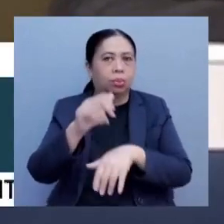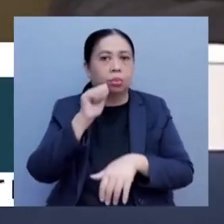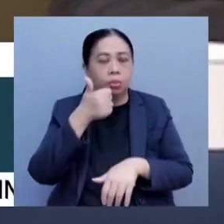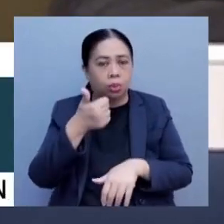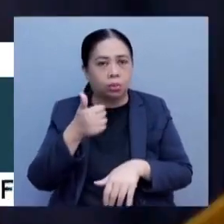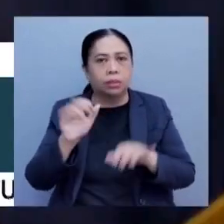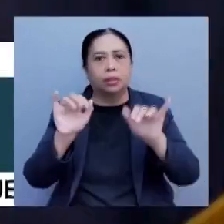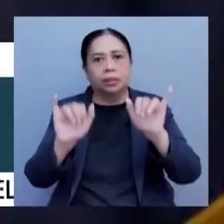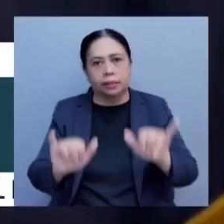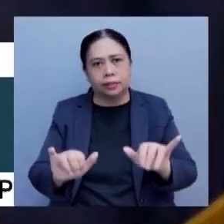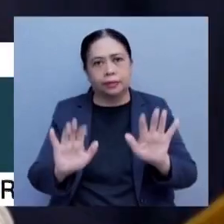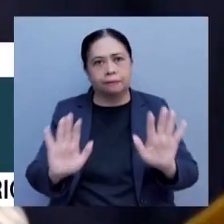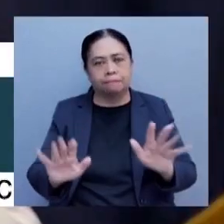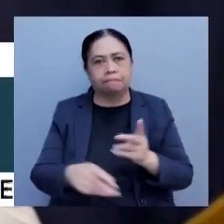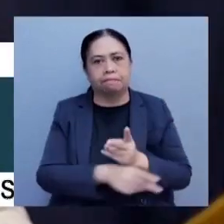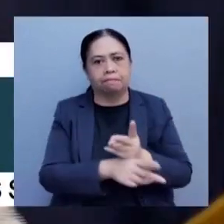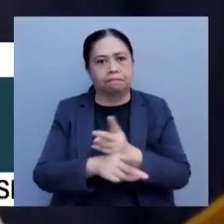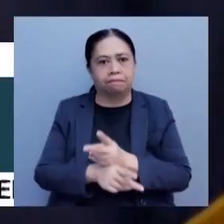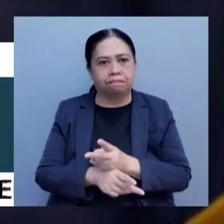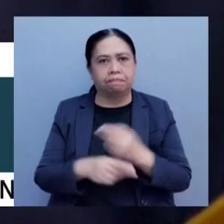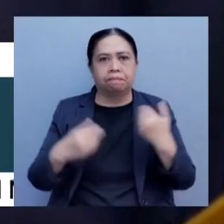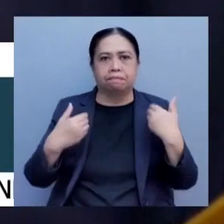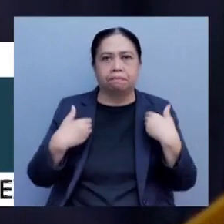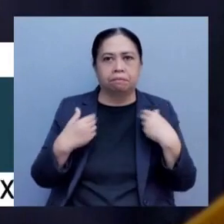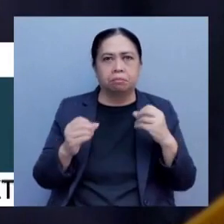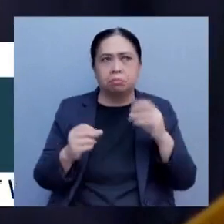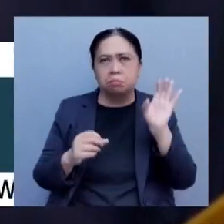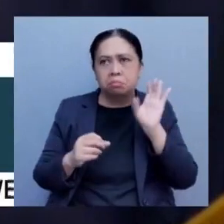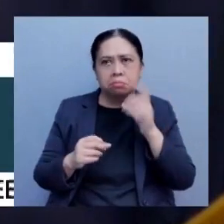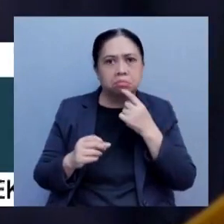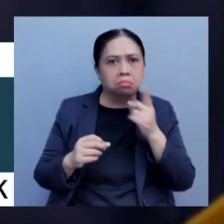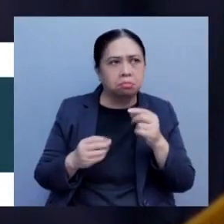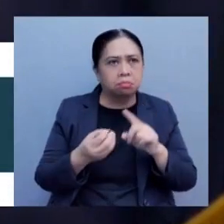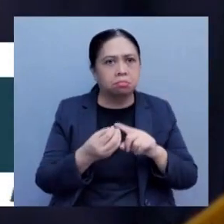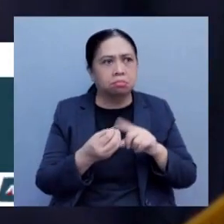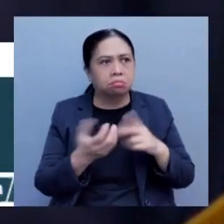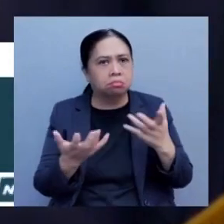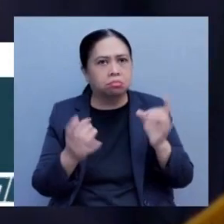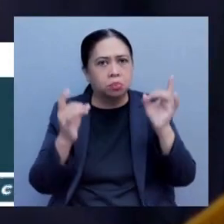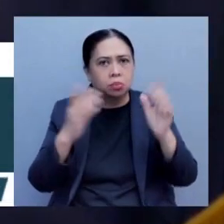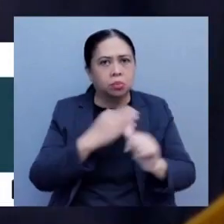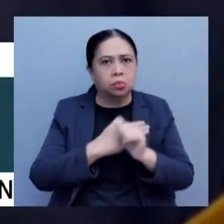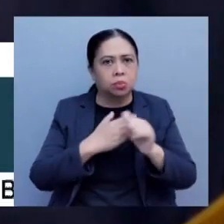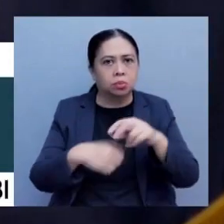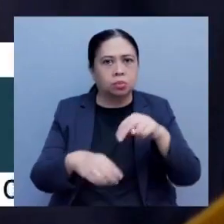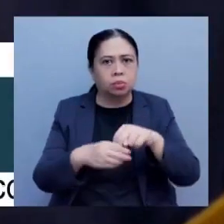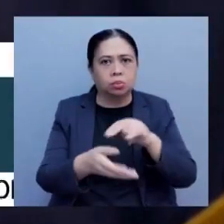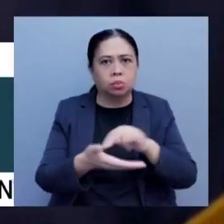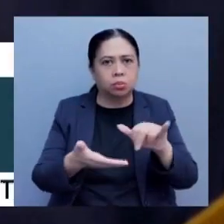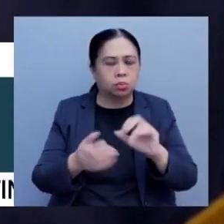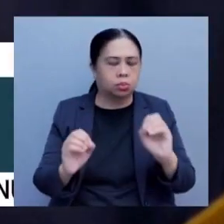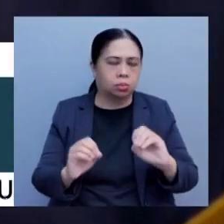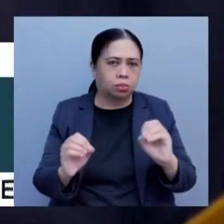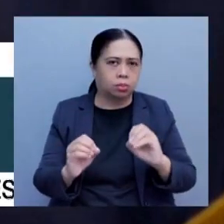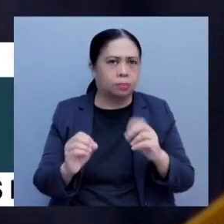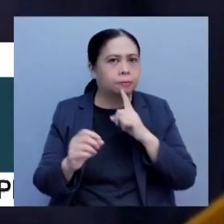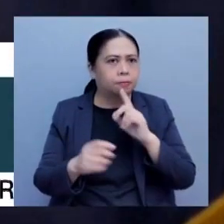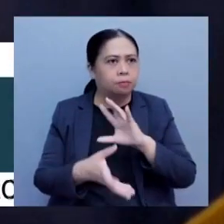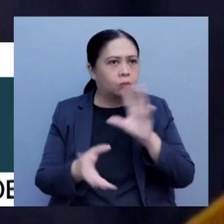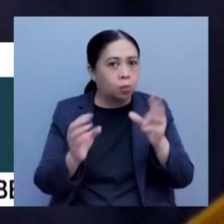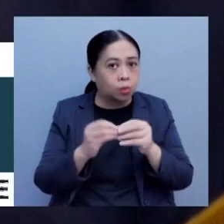remain vigilant. There is currently no intelligence showing any active threats in New York. That is the entire state of New